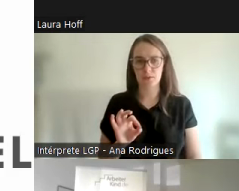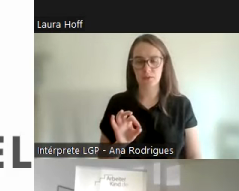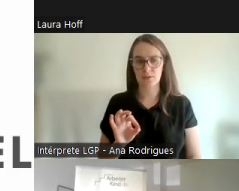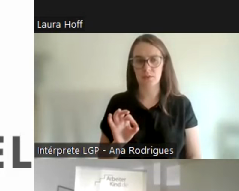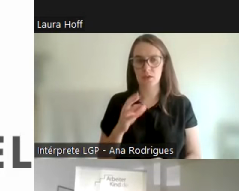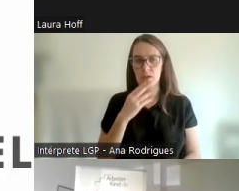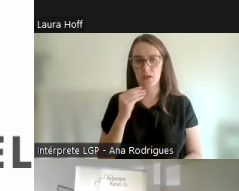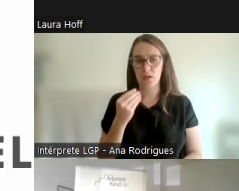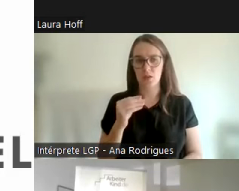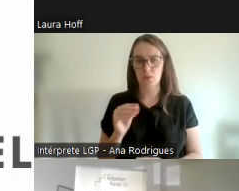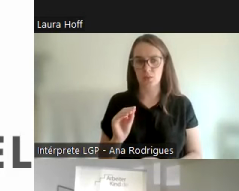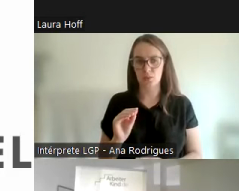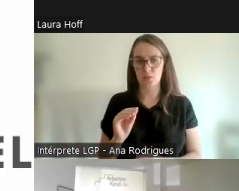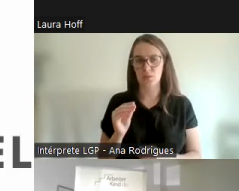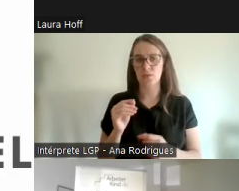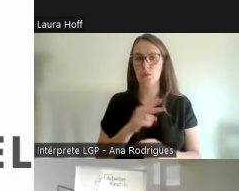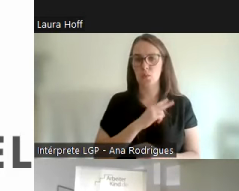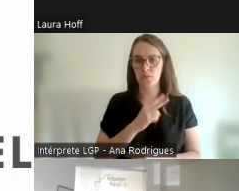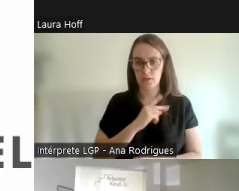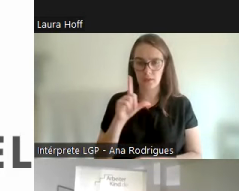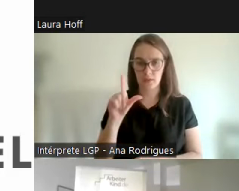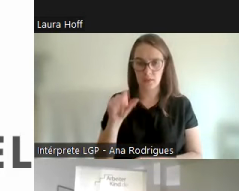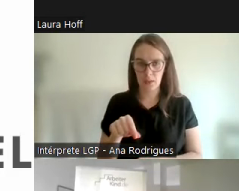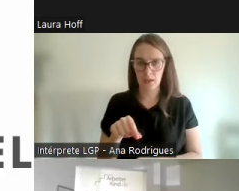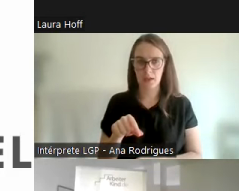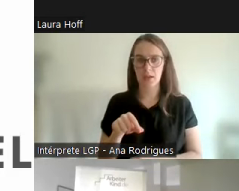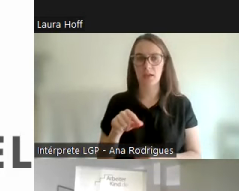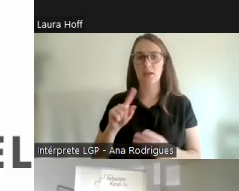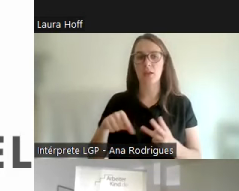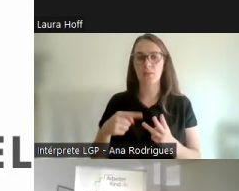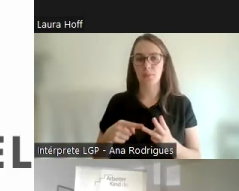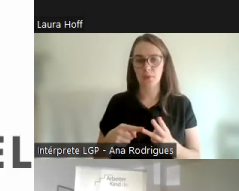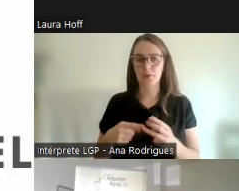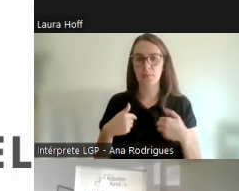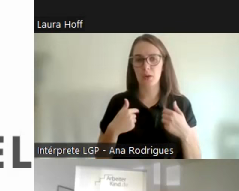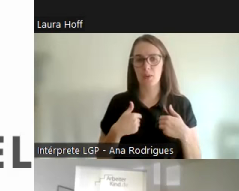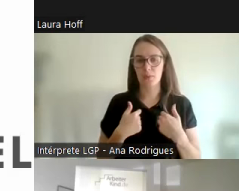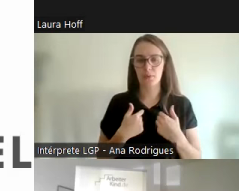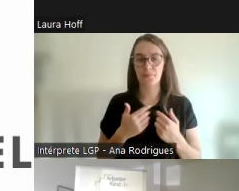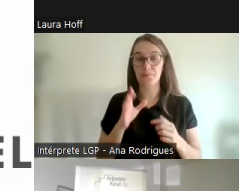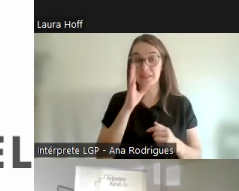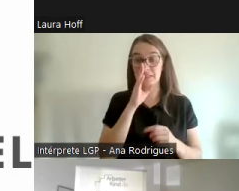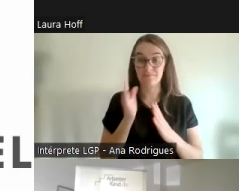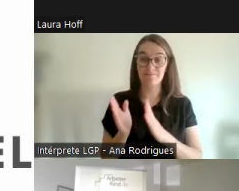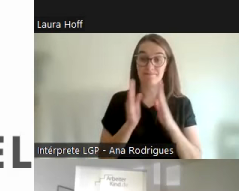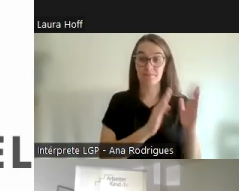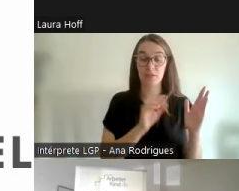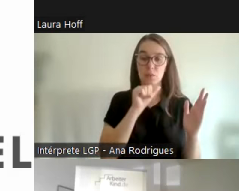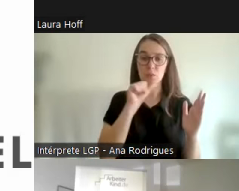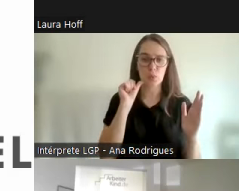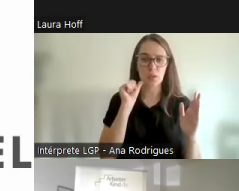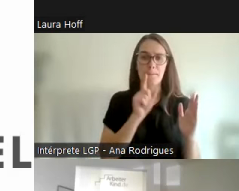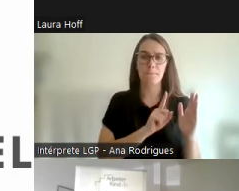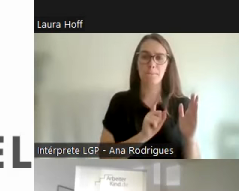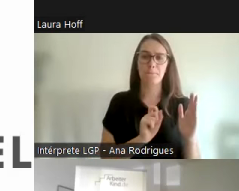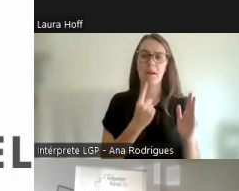students whose parents also went to university, then go to university themselves. But if we look at the other side, at first generation